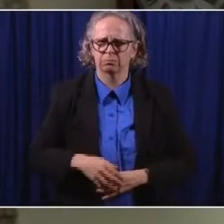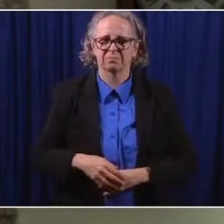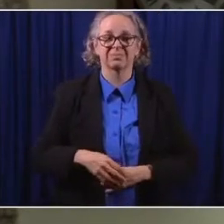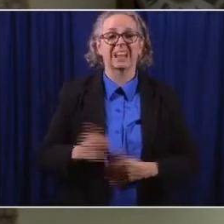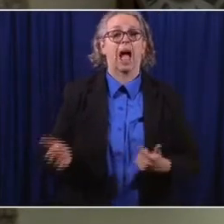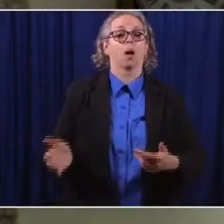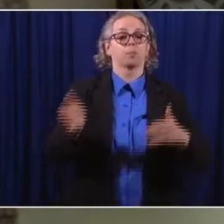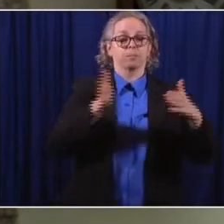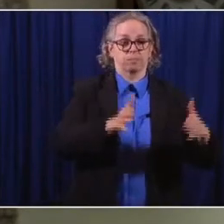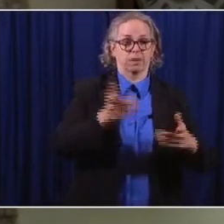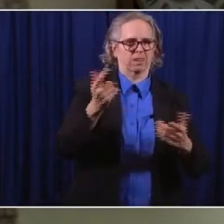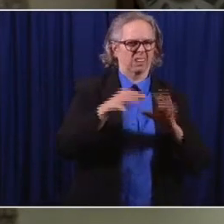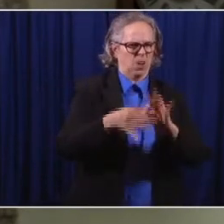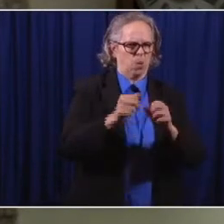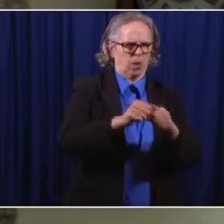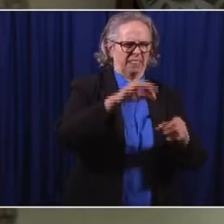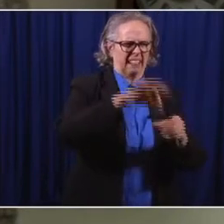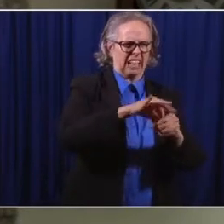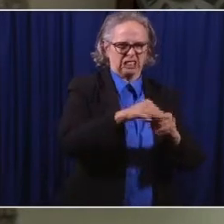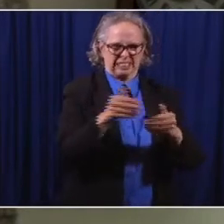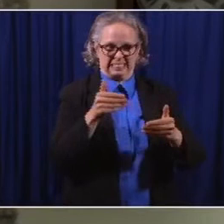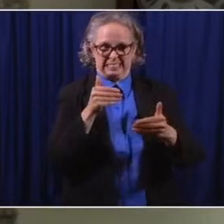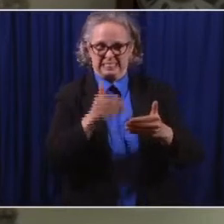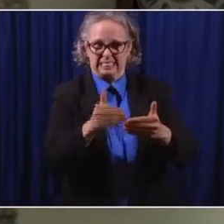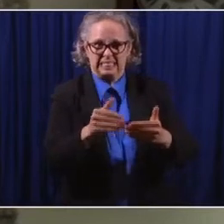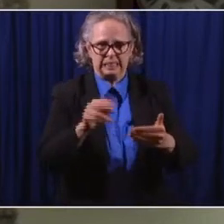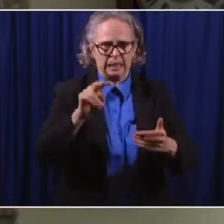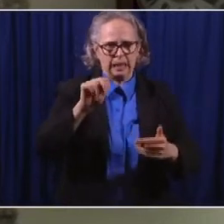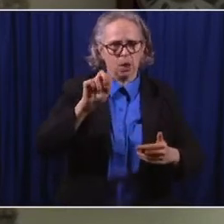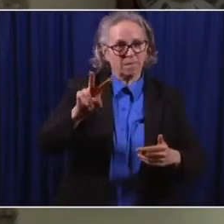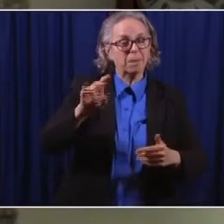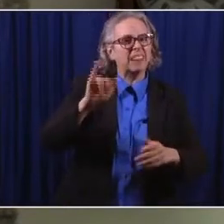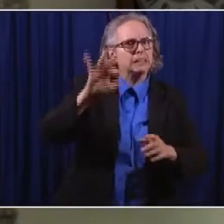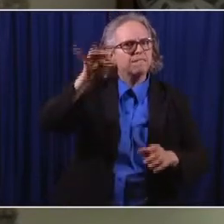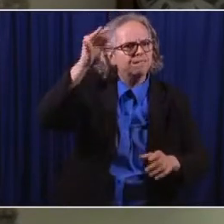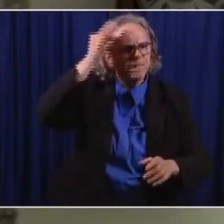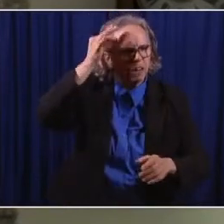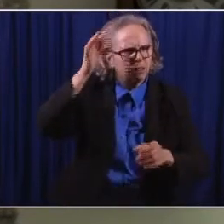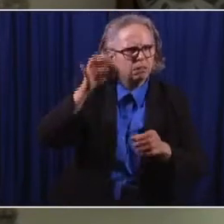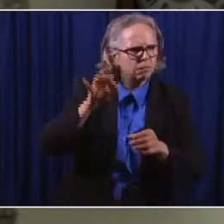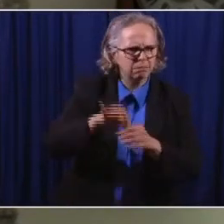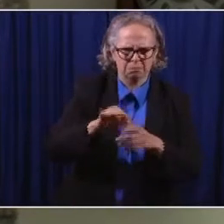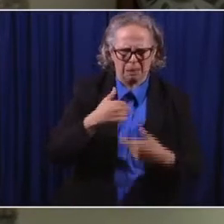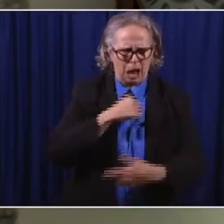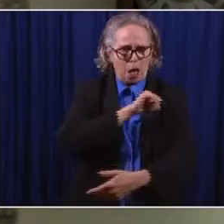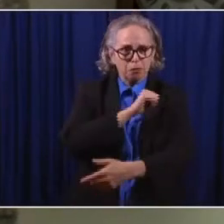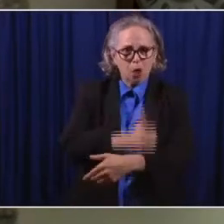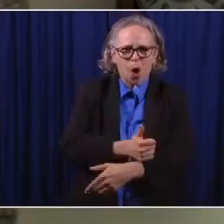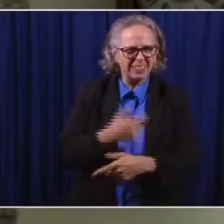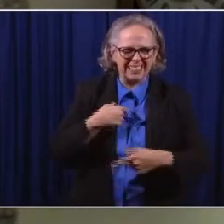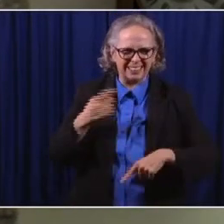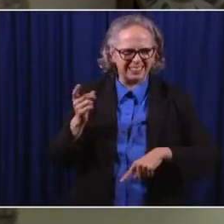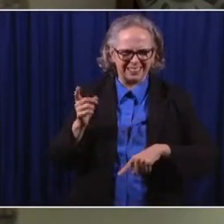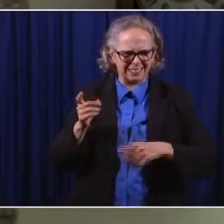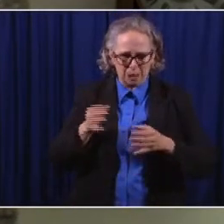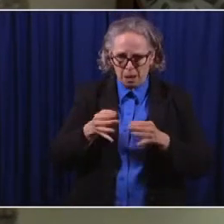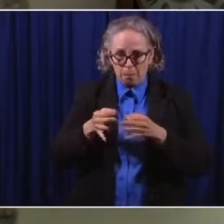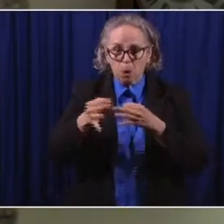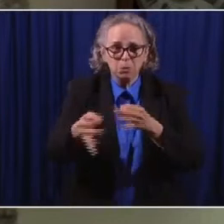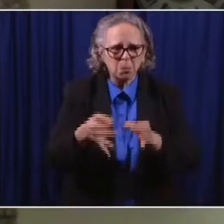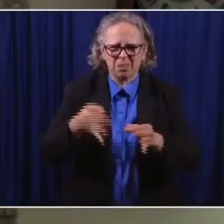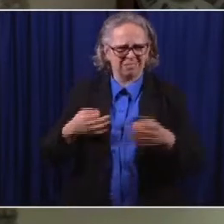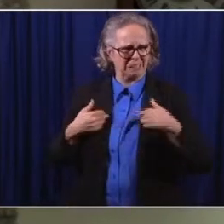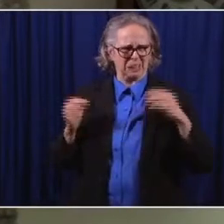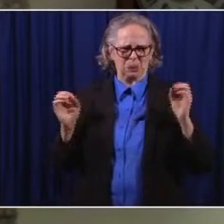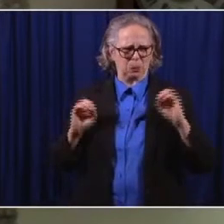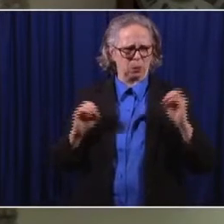federal election. We are not. I don't have the authority to interfere with it. We're not going to interfere with it. There will be an election